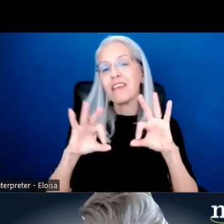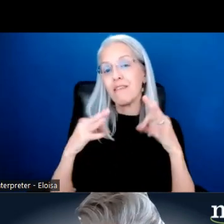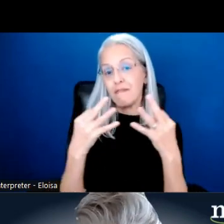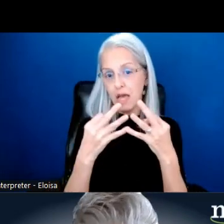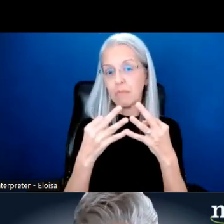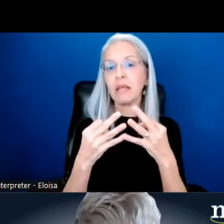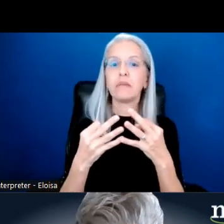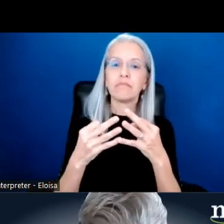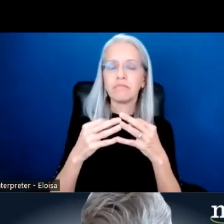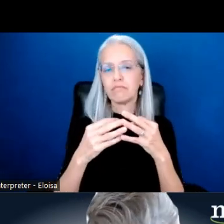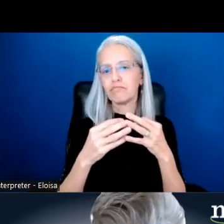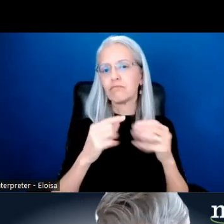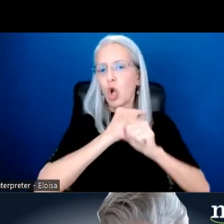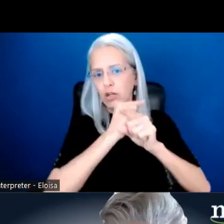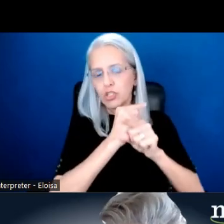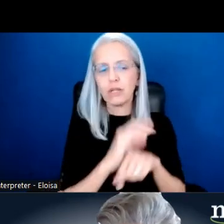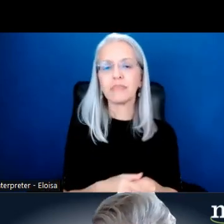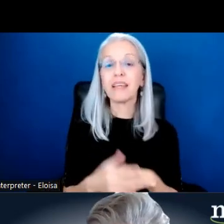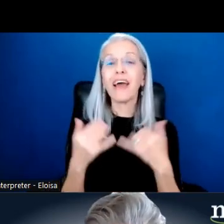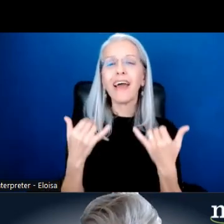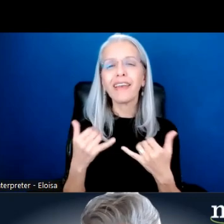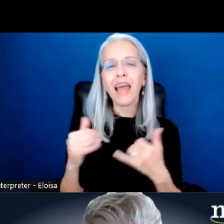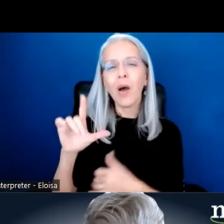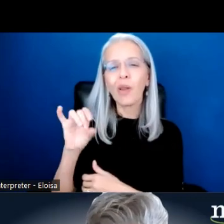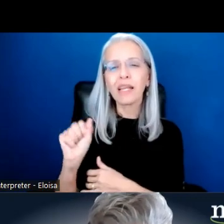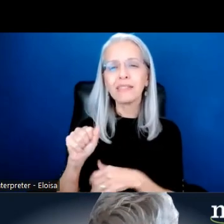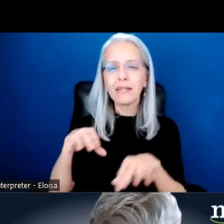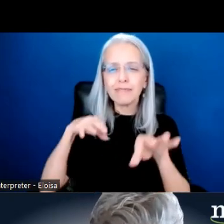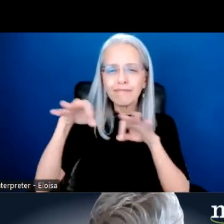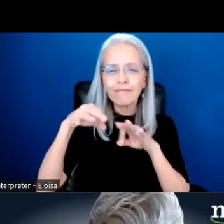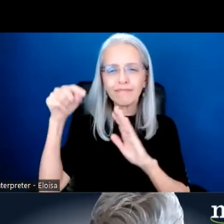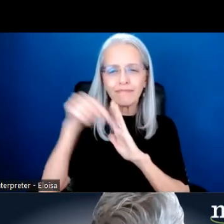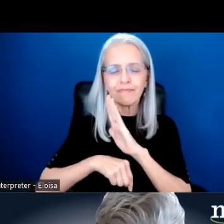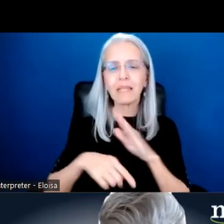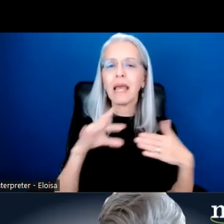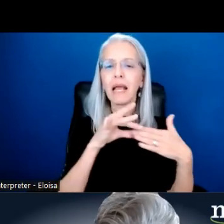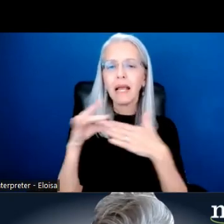Lisa, let's now go into detail about some of those guiding principles.